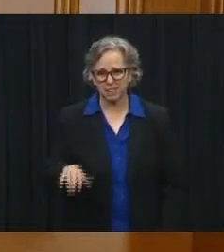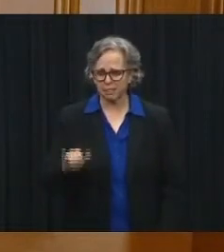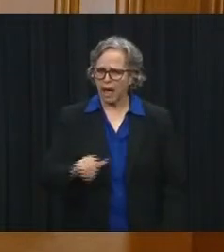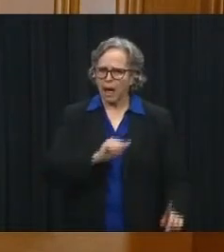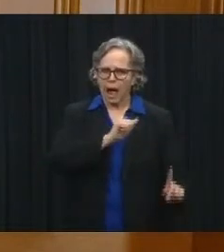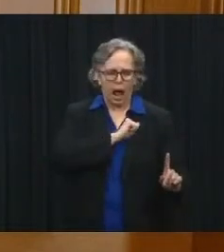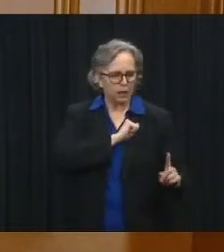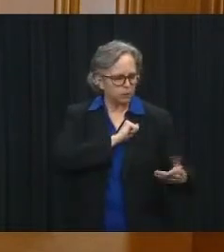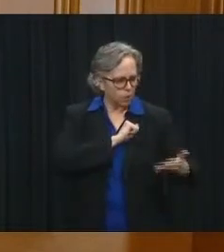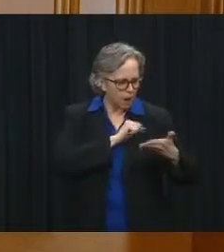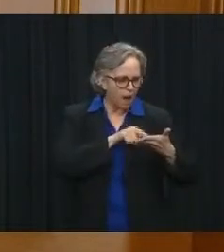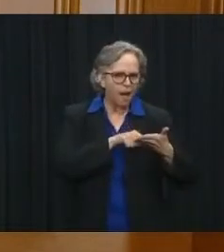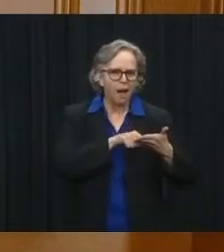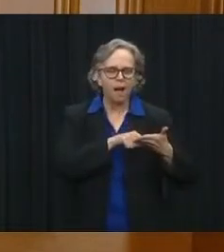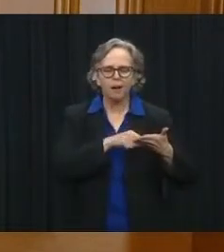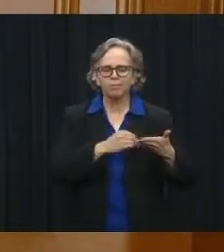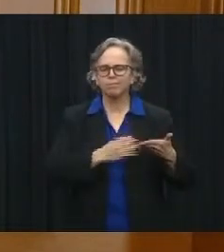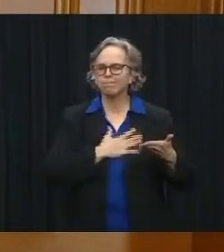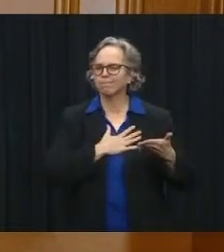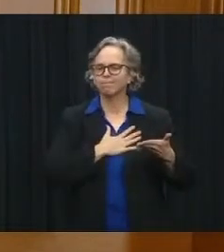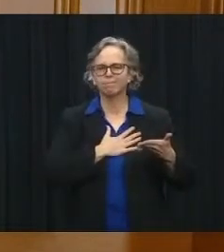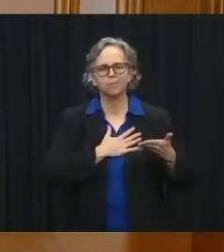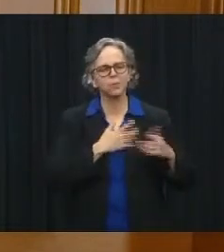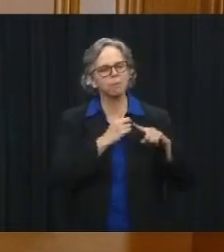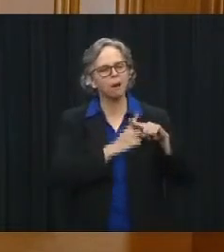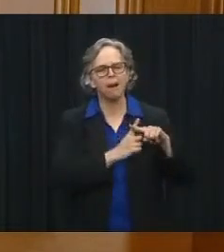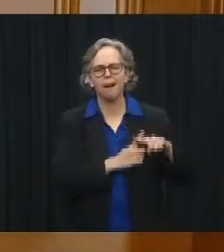many of my fellow Ohioans. So,